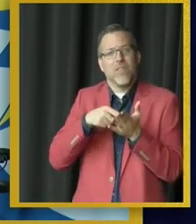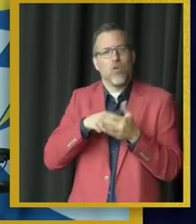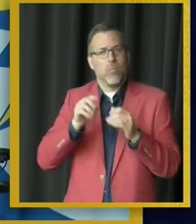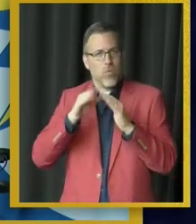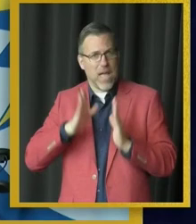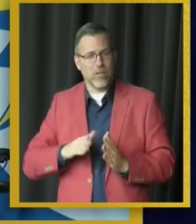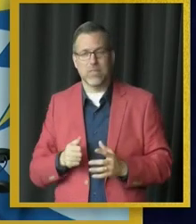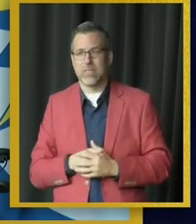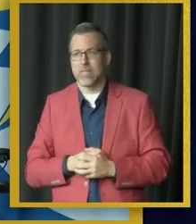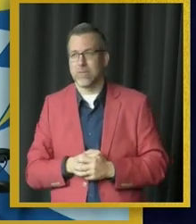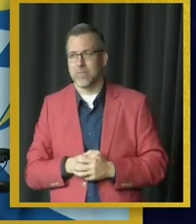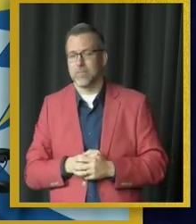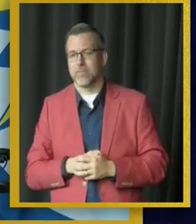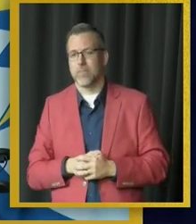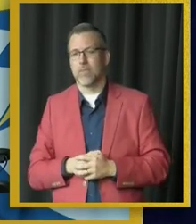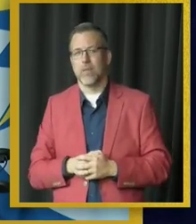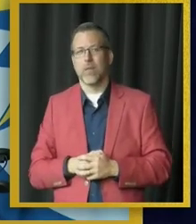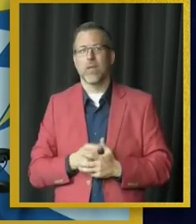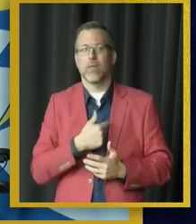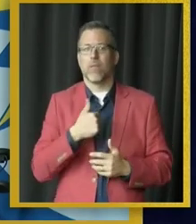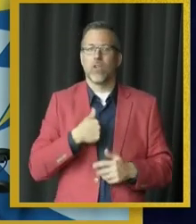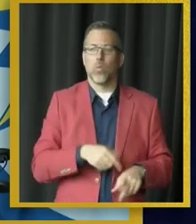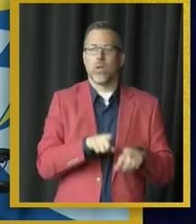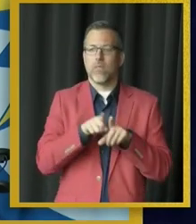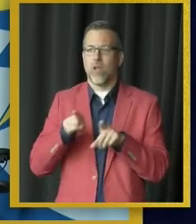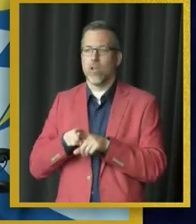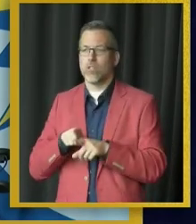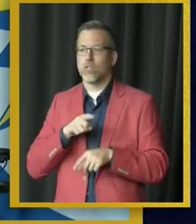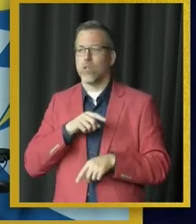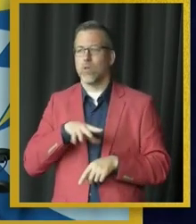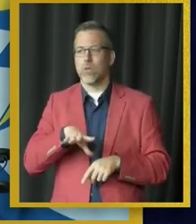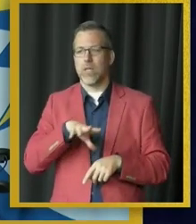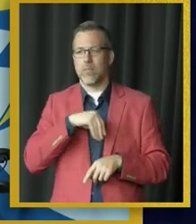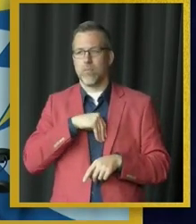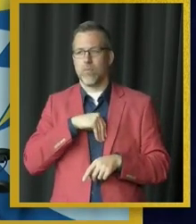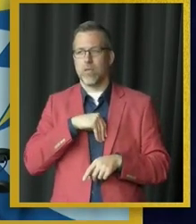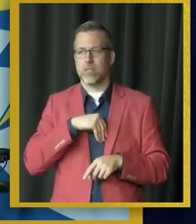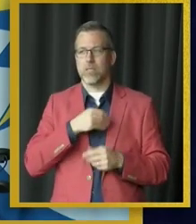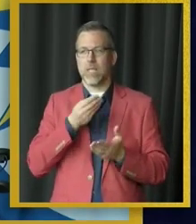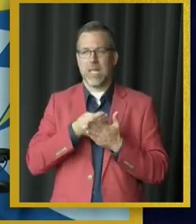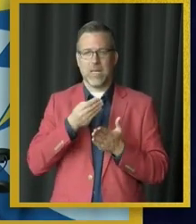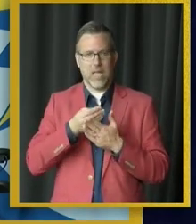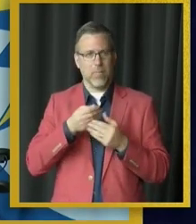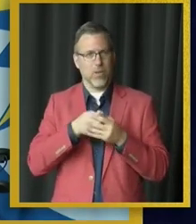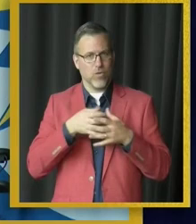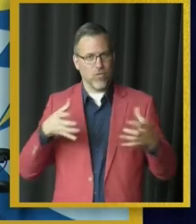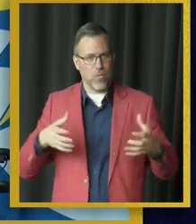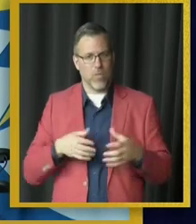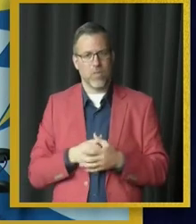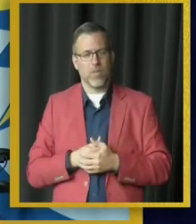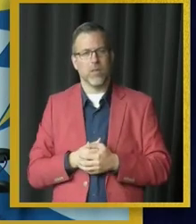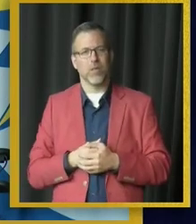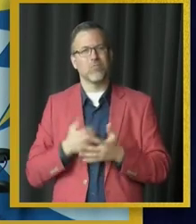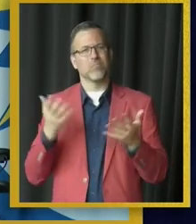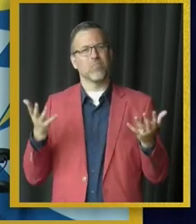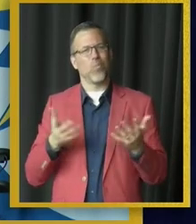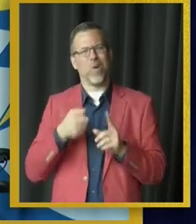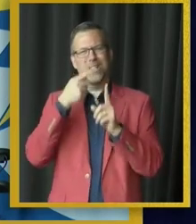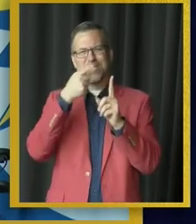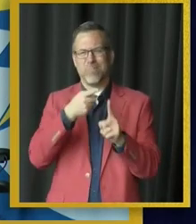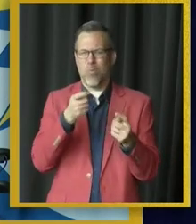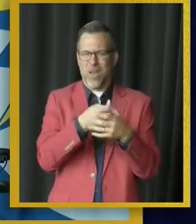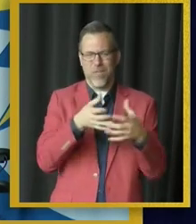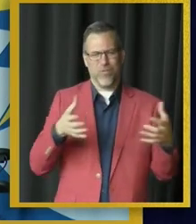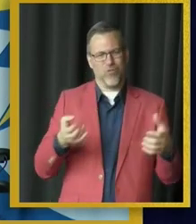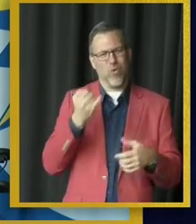housing. We've also embraced inclusive economic growth. What's the point of growth if it's